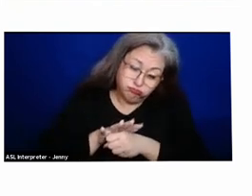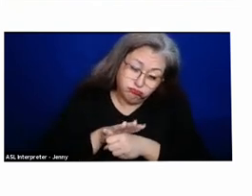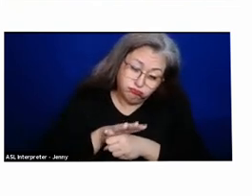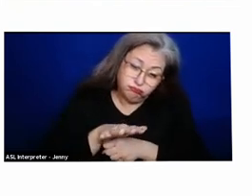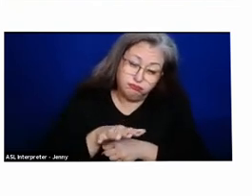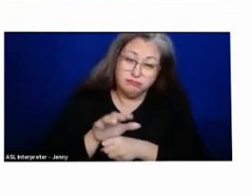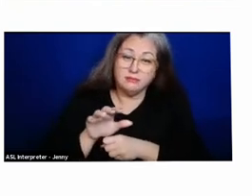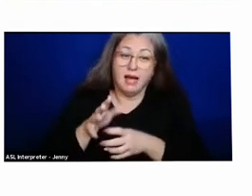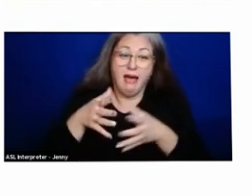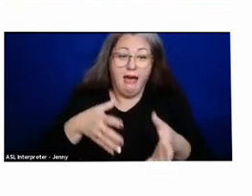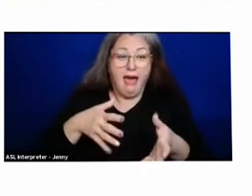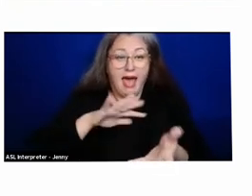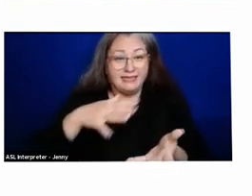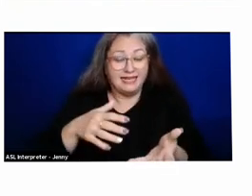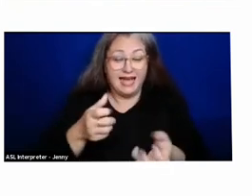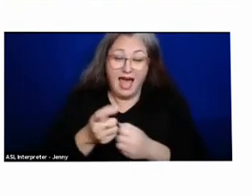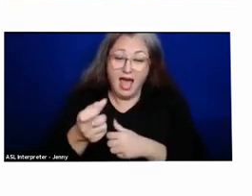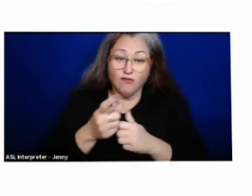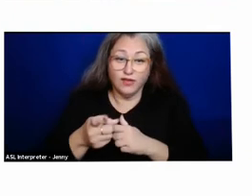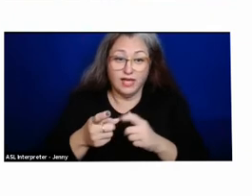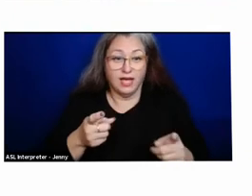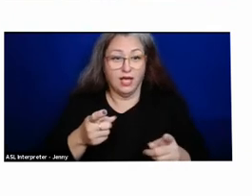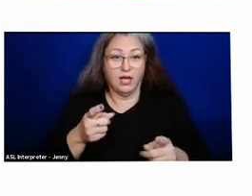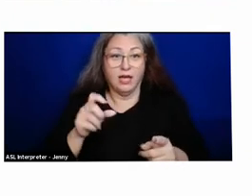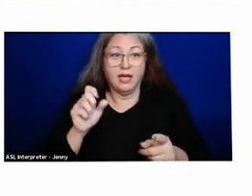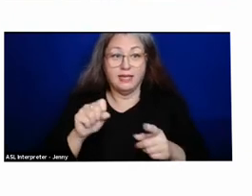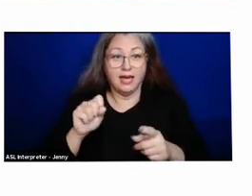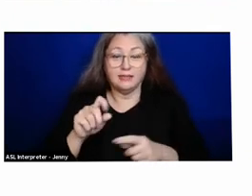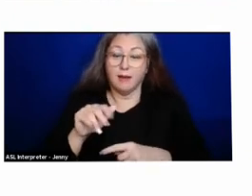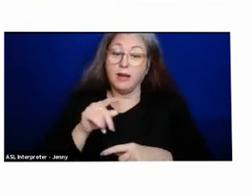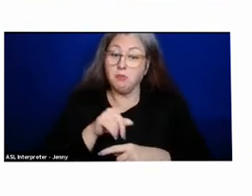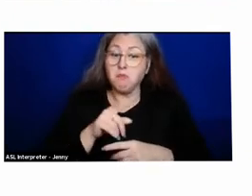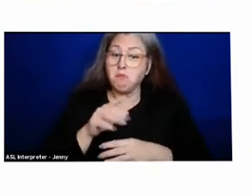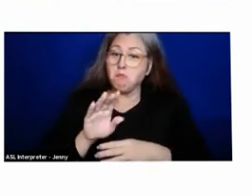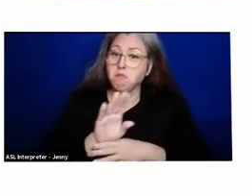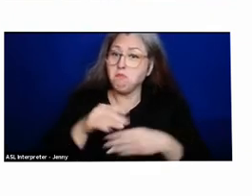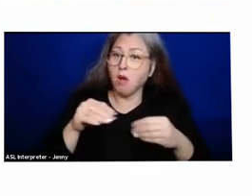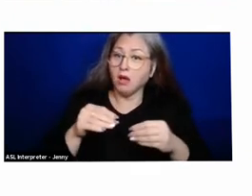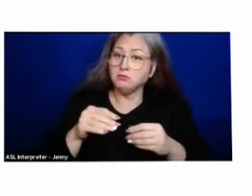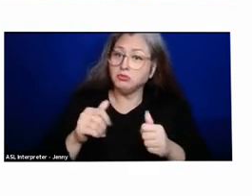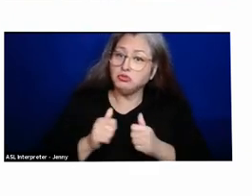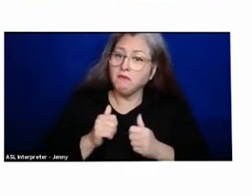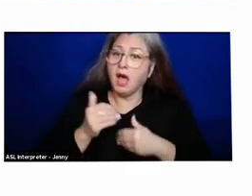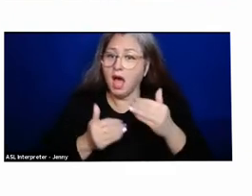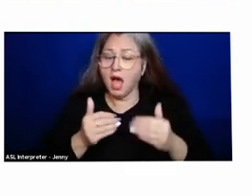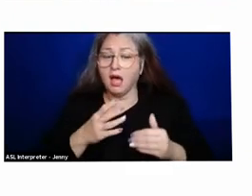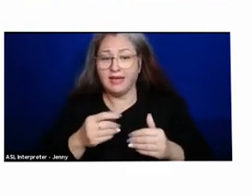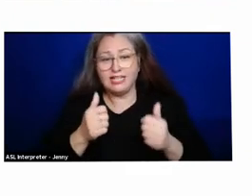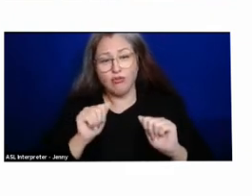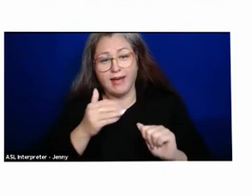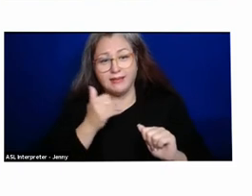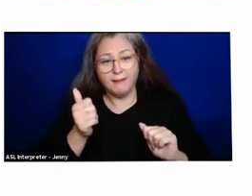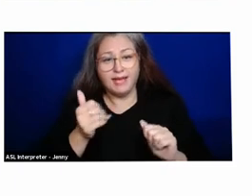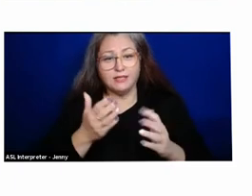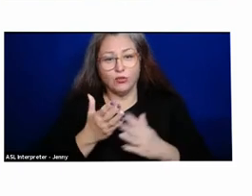fashion brands every single year. Yes, Consumanto is surviving, and it's still doing all it can to resist